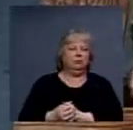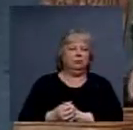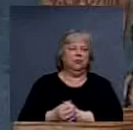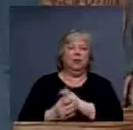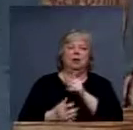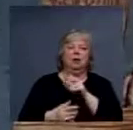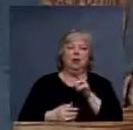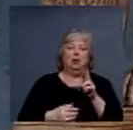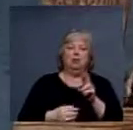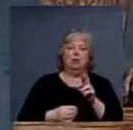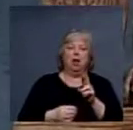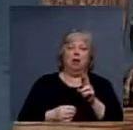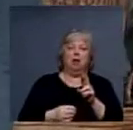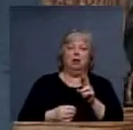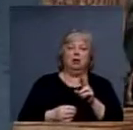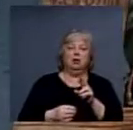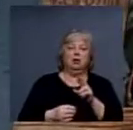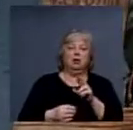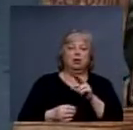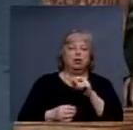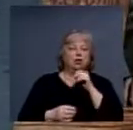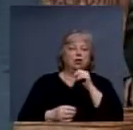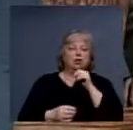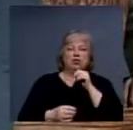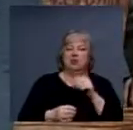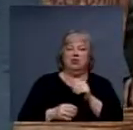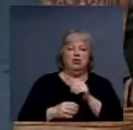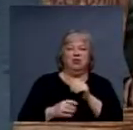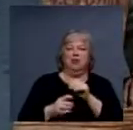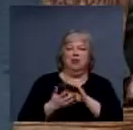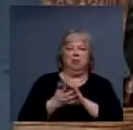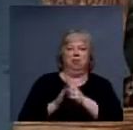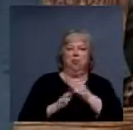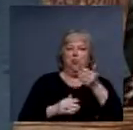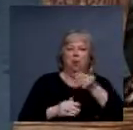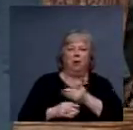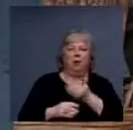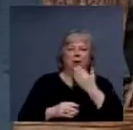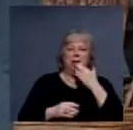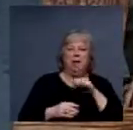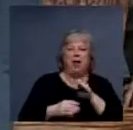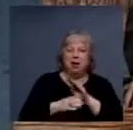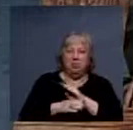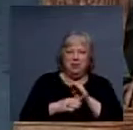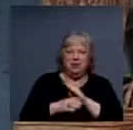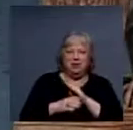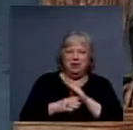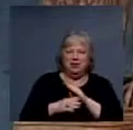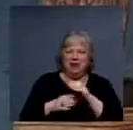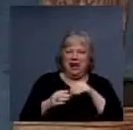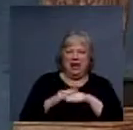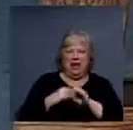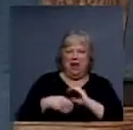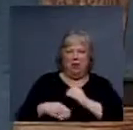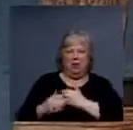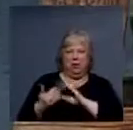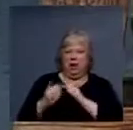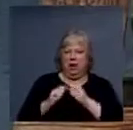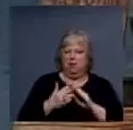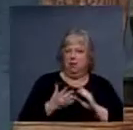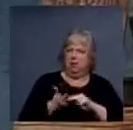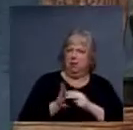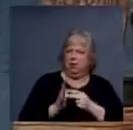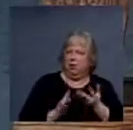Little Rock shouldn't be in the position of welcoming a bad business to town. And what I mean by that